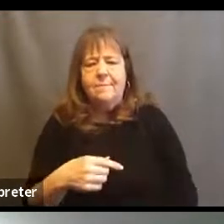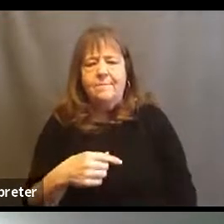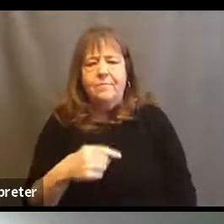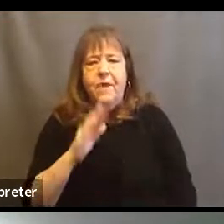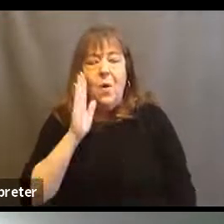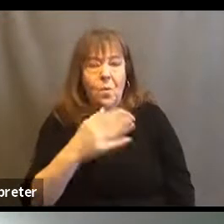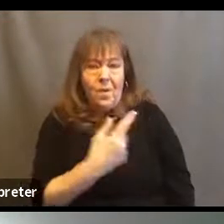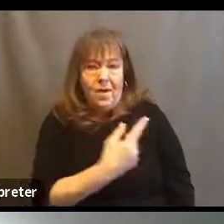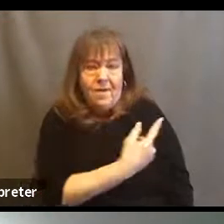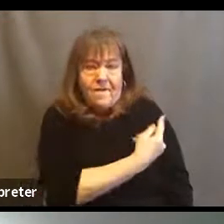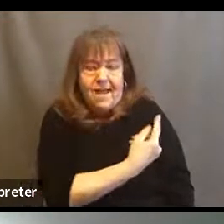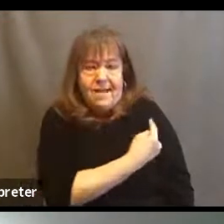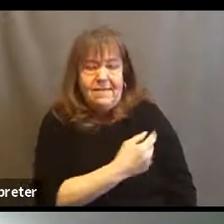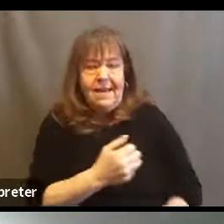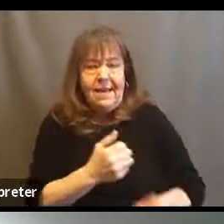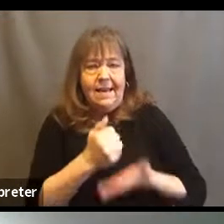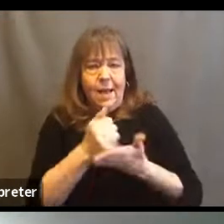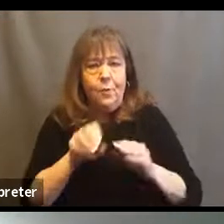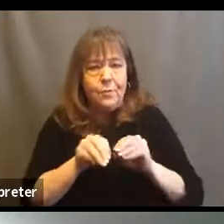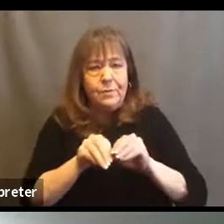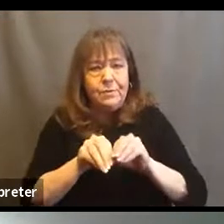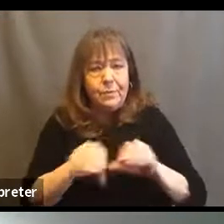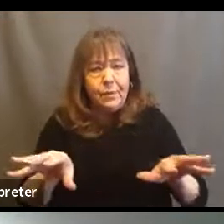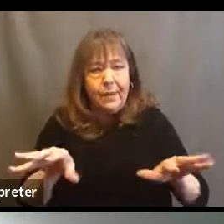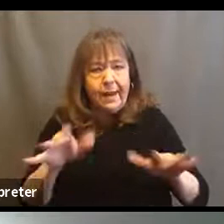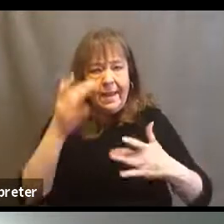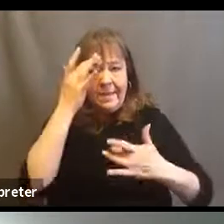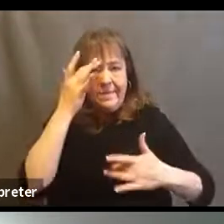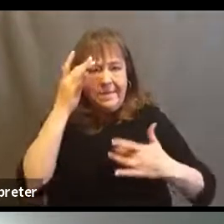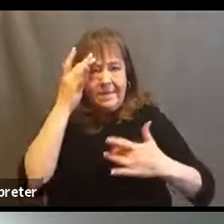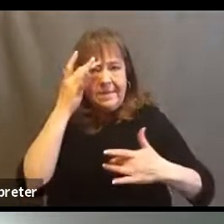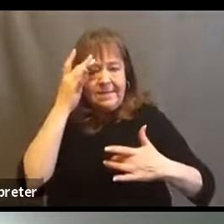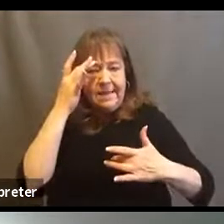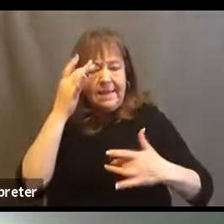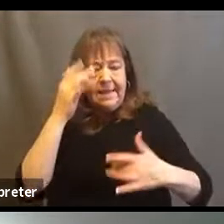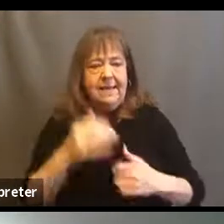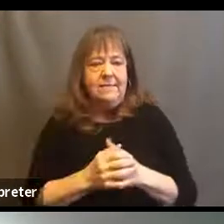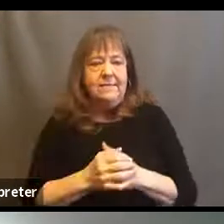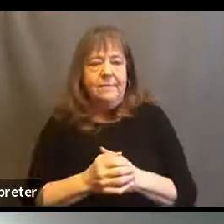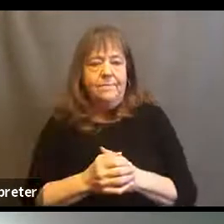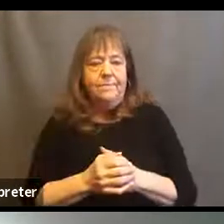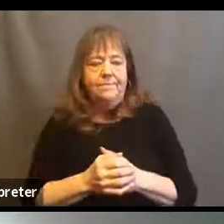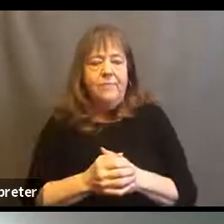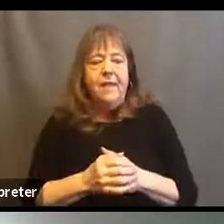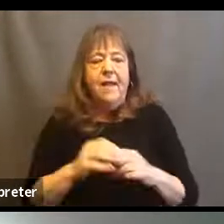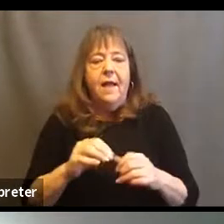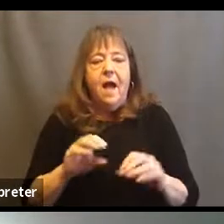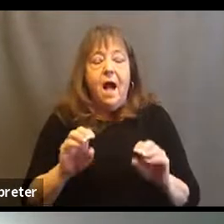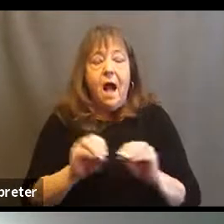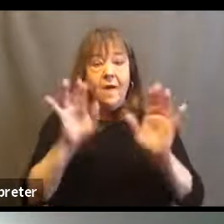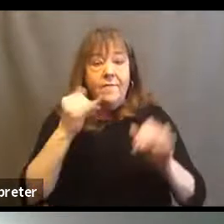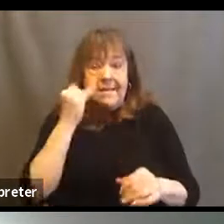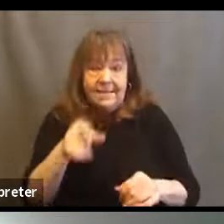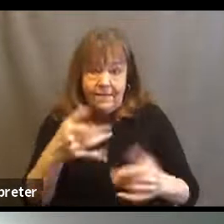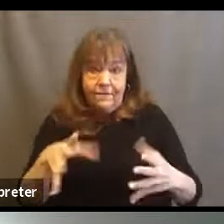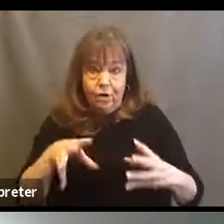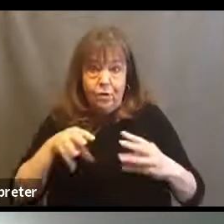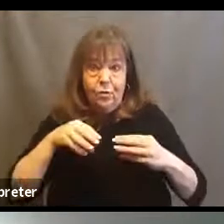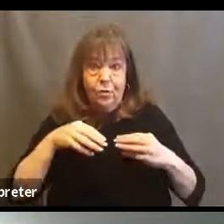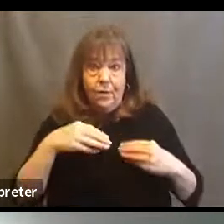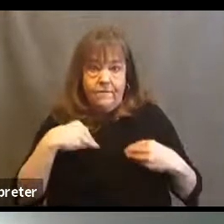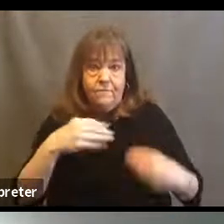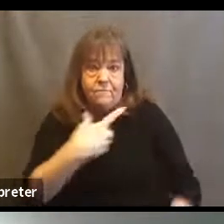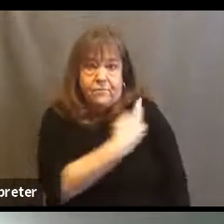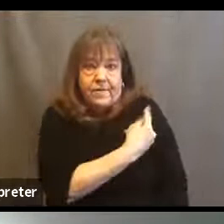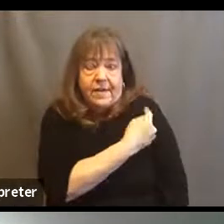help to prevent the spread of disease by those that are vaccinated. Obviously, if you're vaccinated, the risk of you acquiring disease